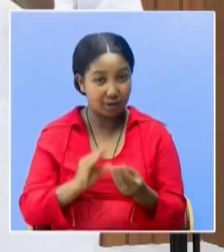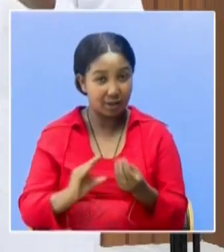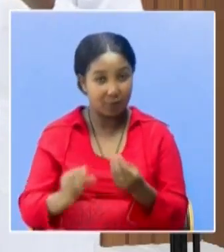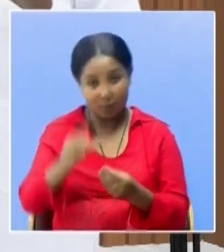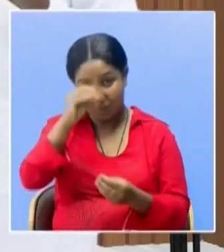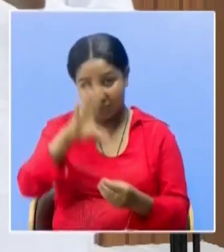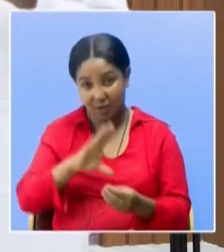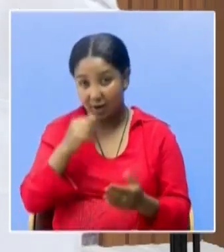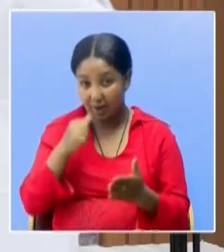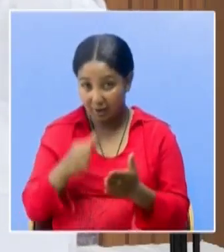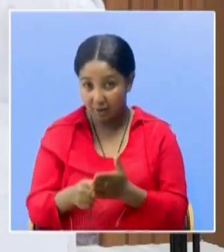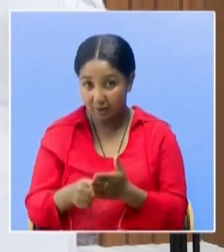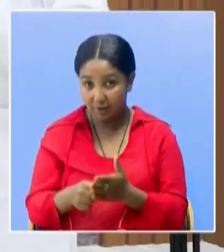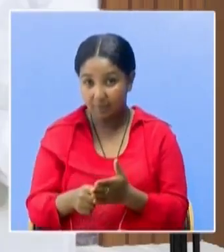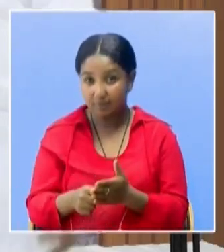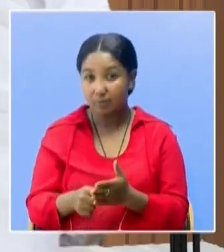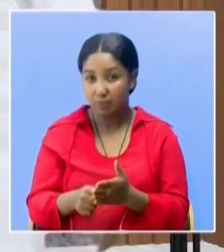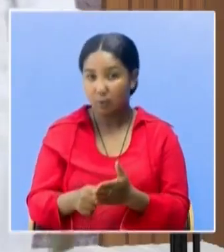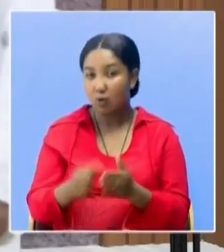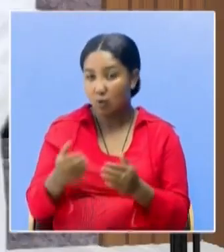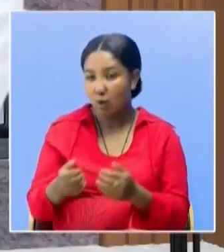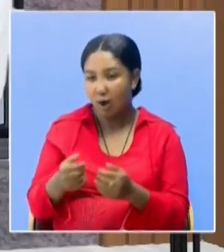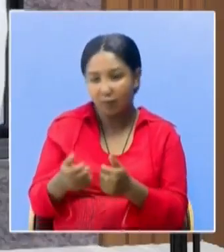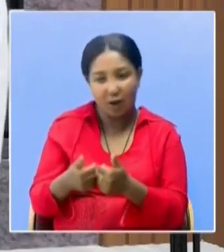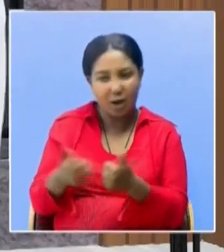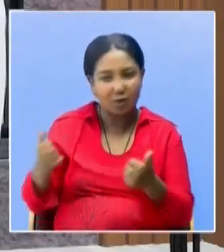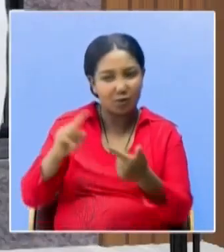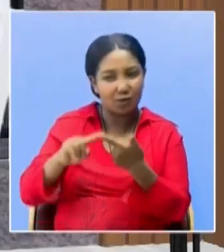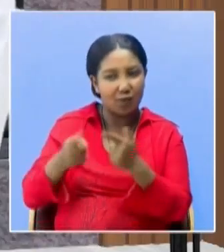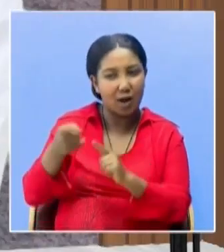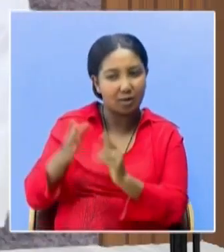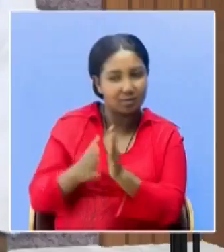personal letter, see, you have to identify your